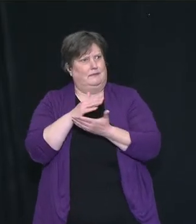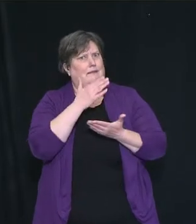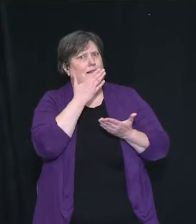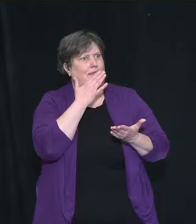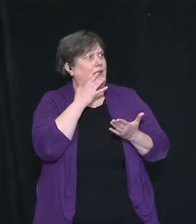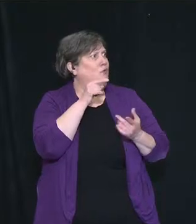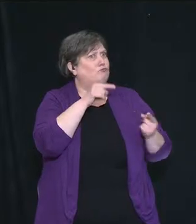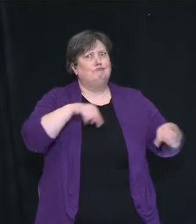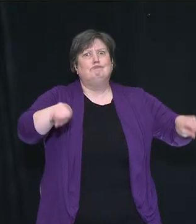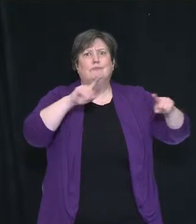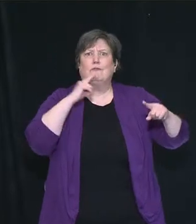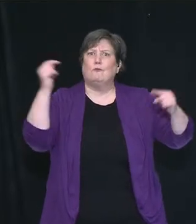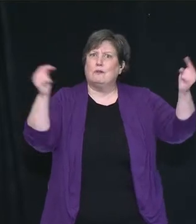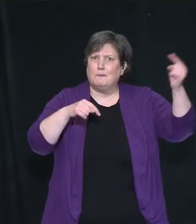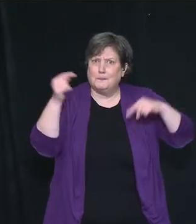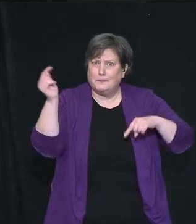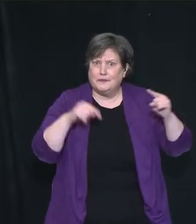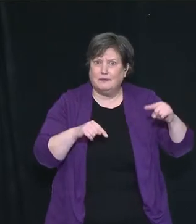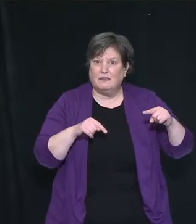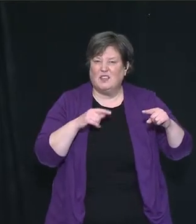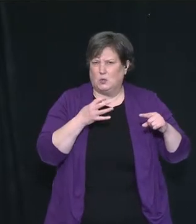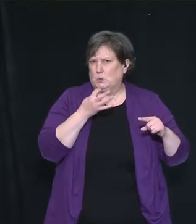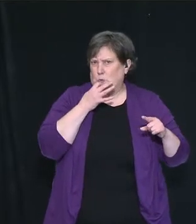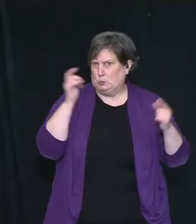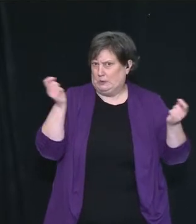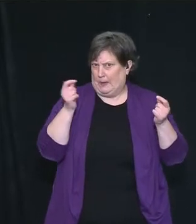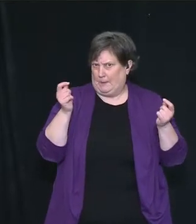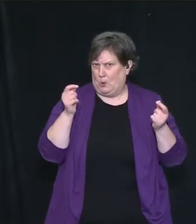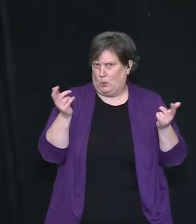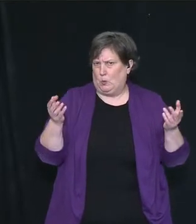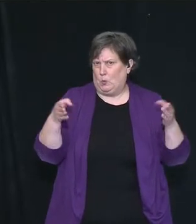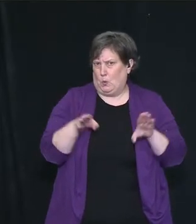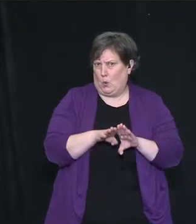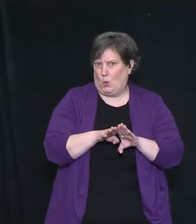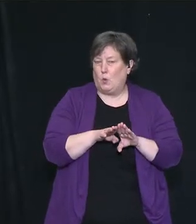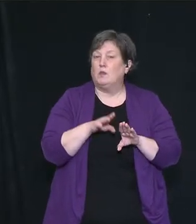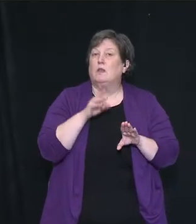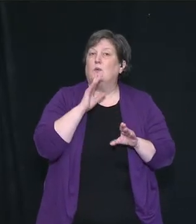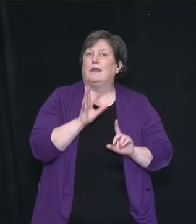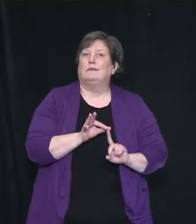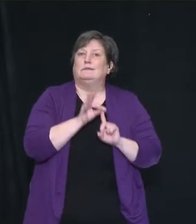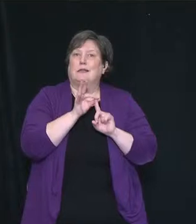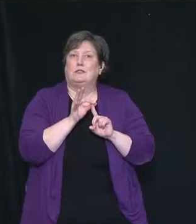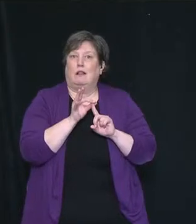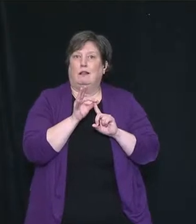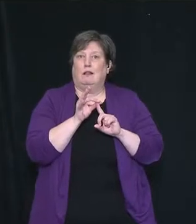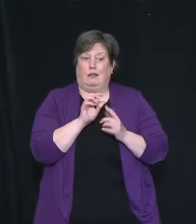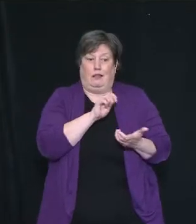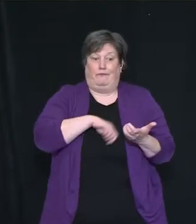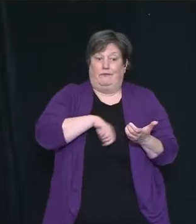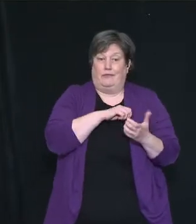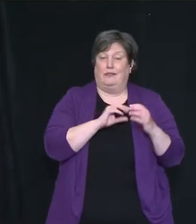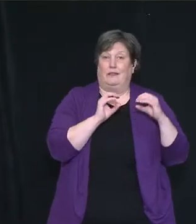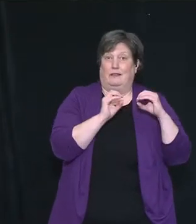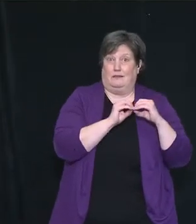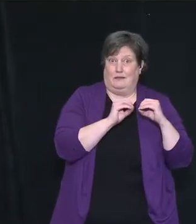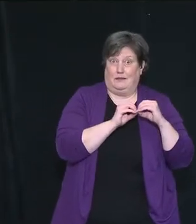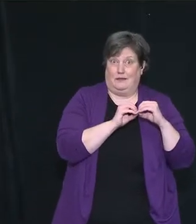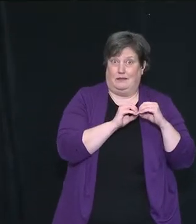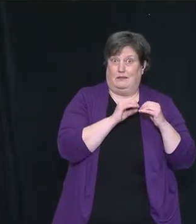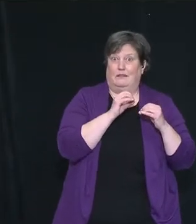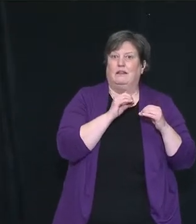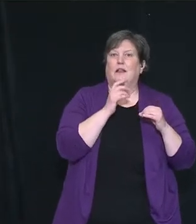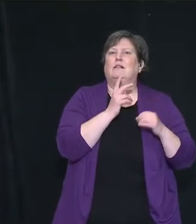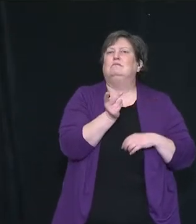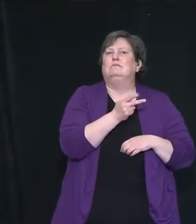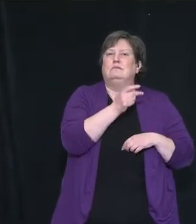here today. And to close this ceremony, the Métis violinists, Alicia and Liam Bloor, brother and sister